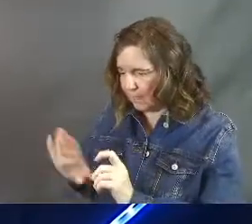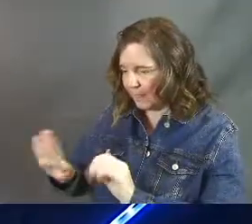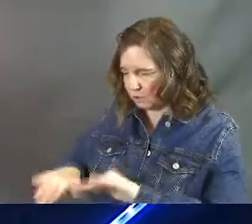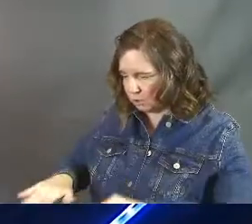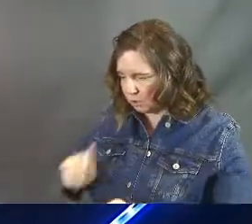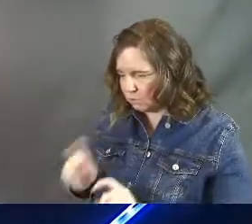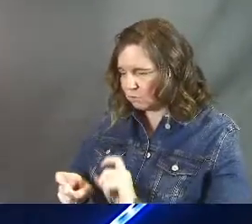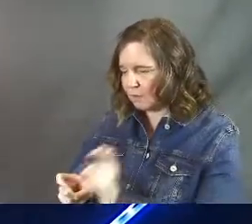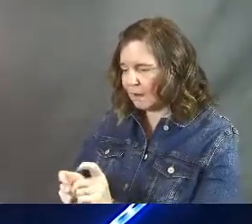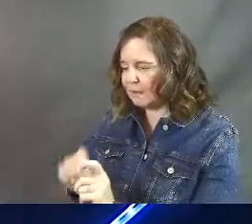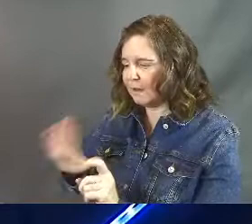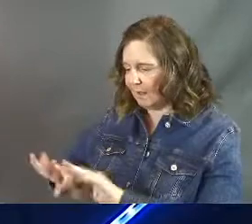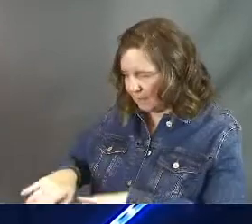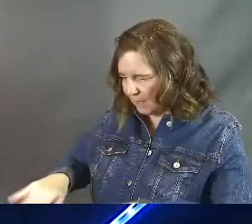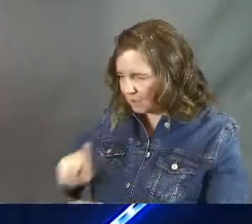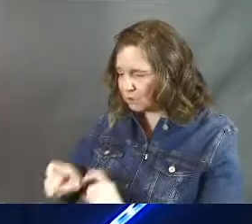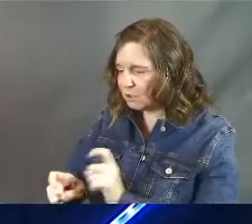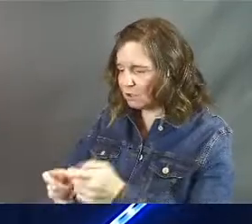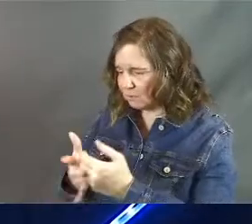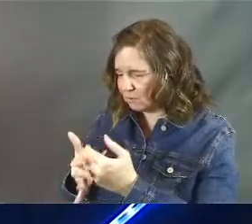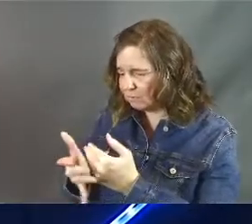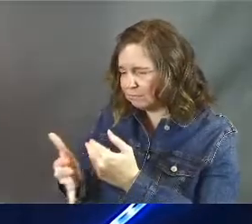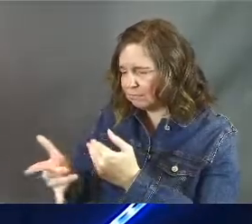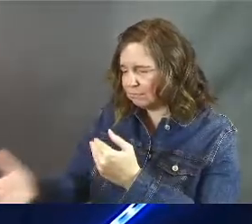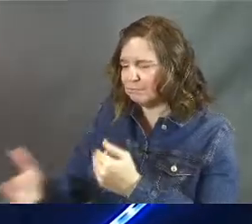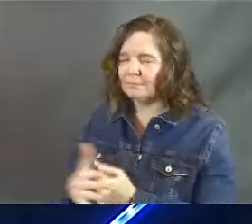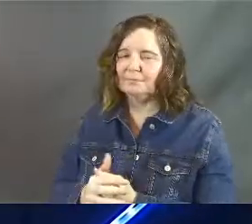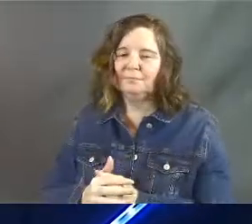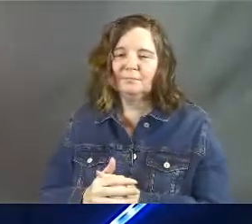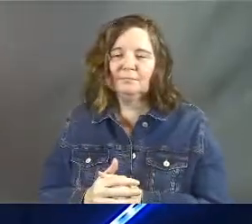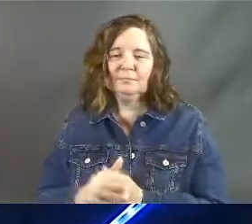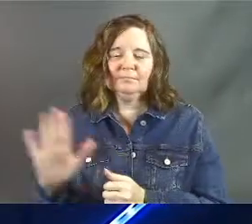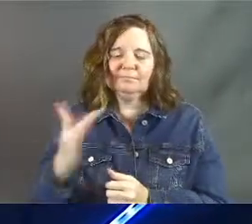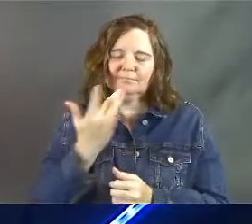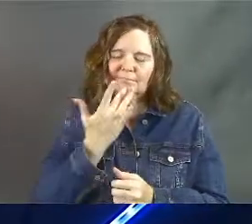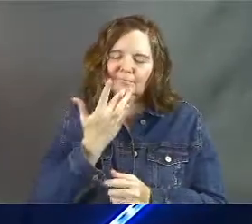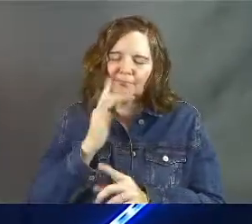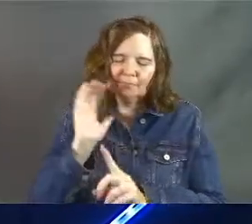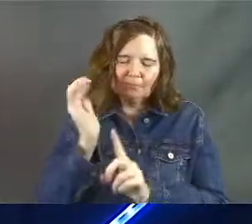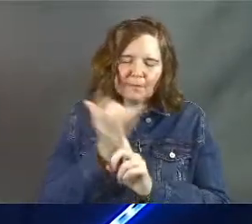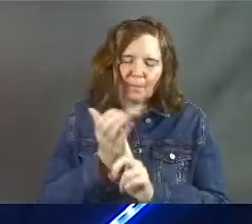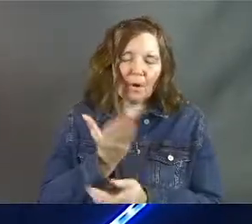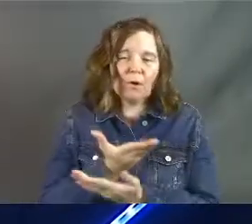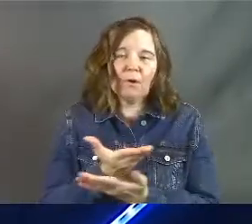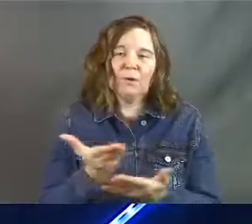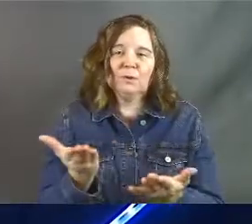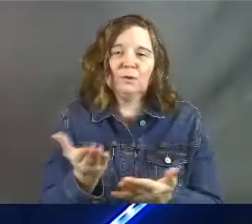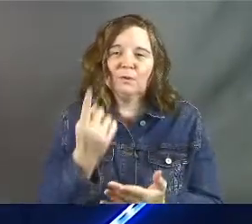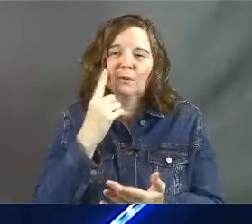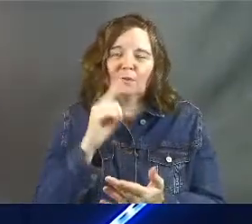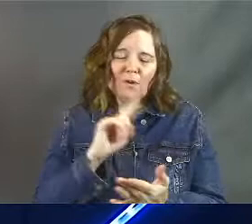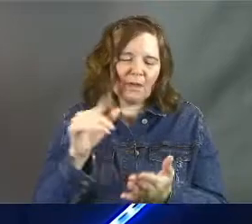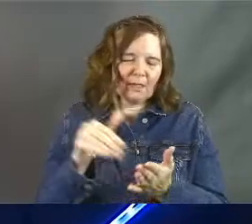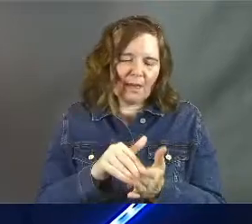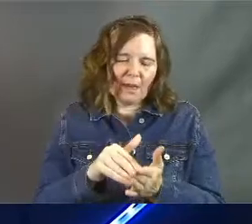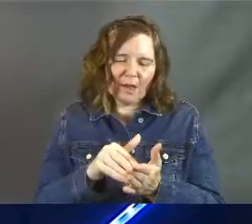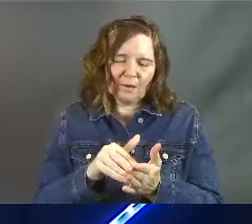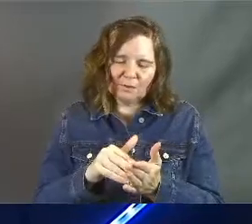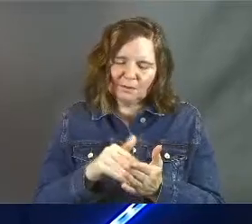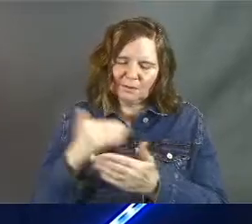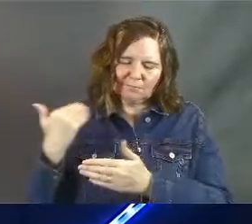children, and the children, and the children. May his favor be upon you